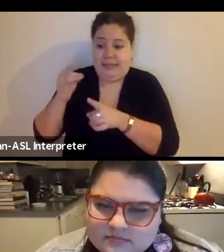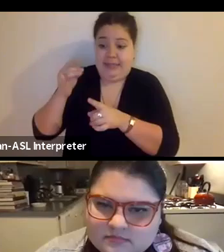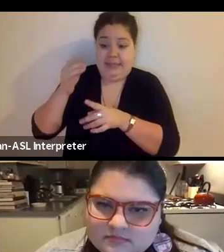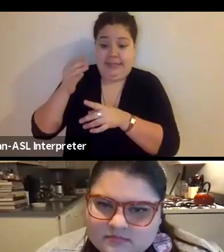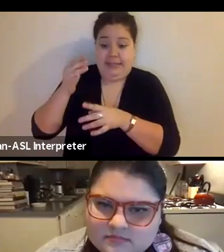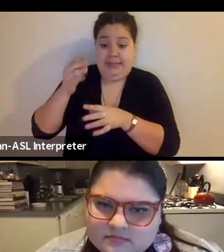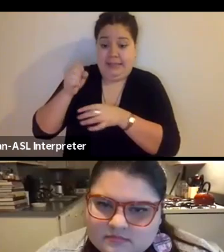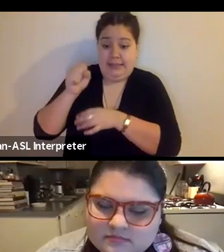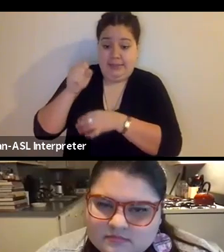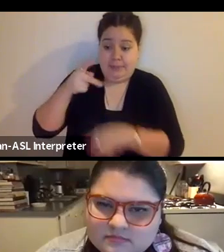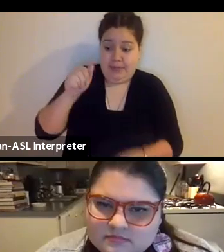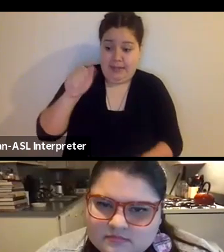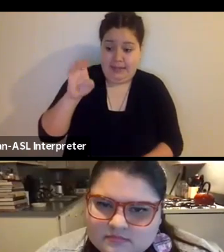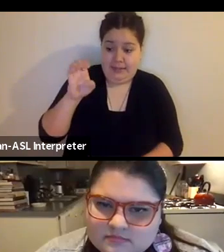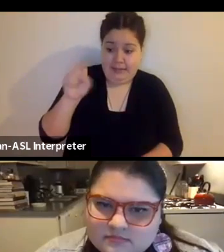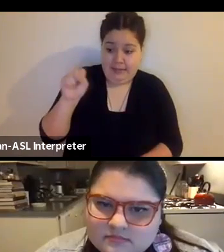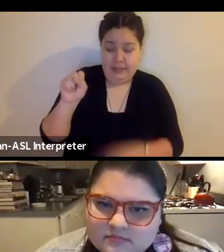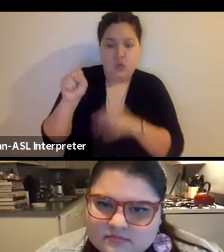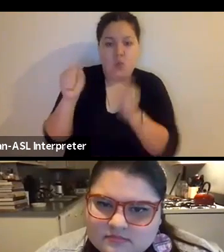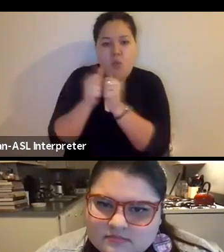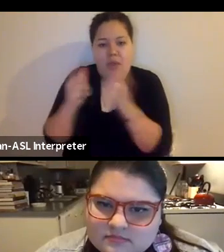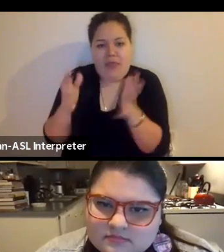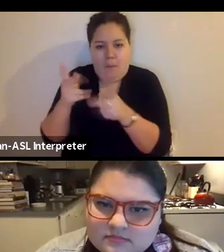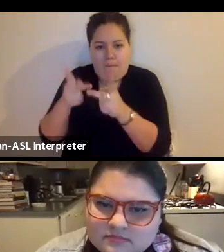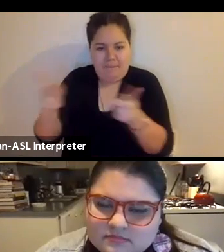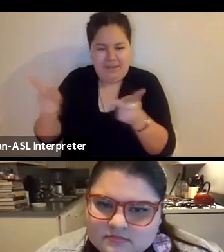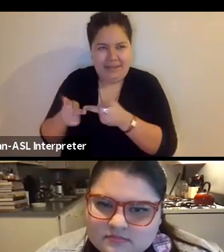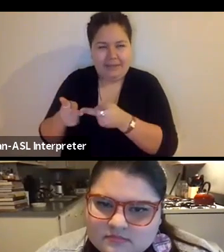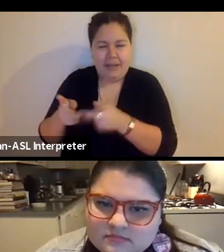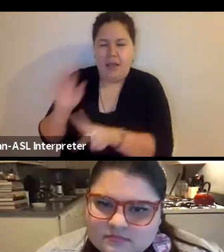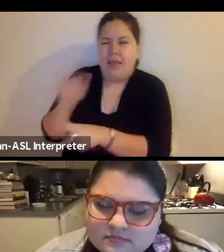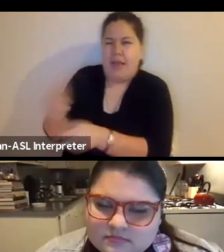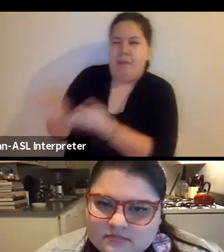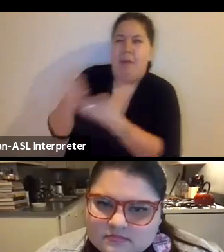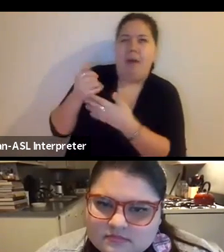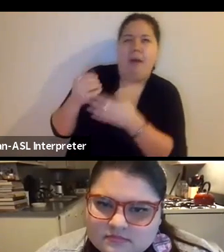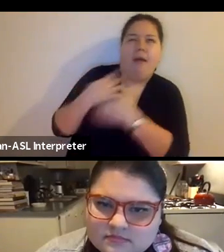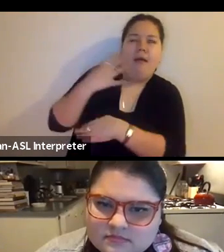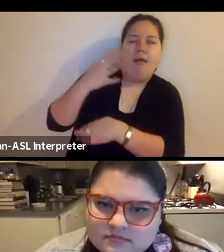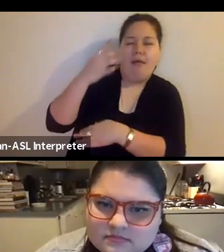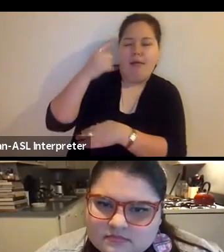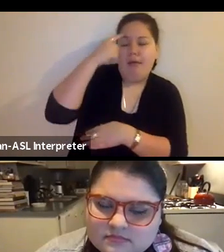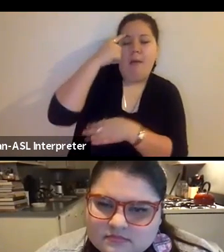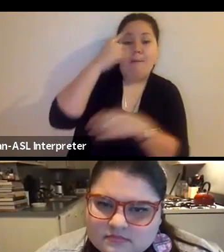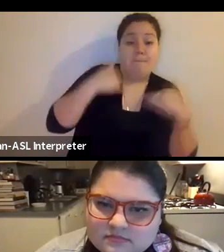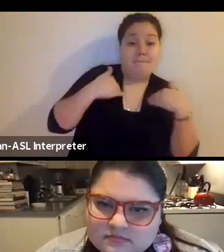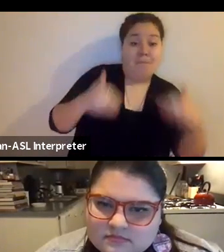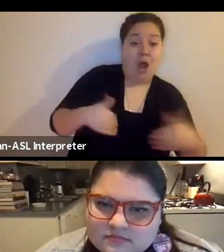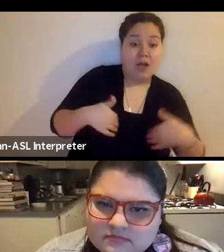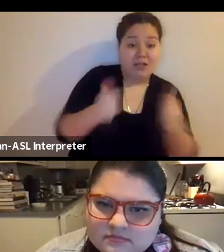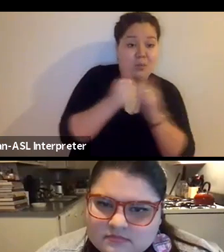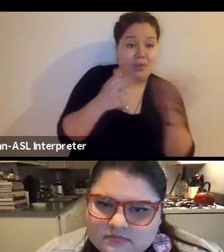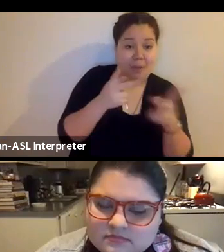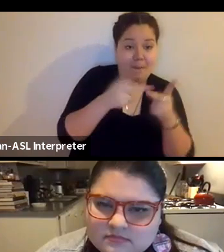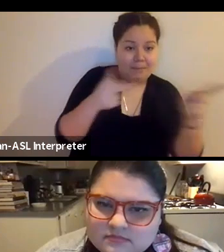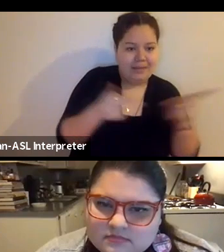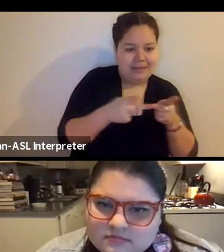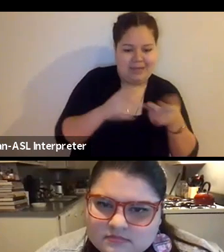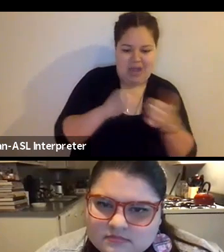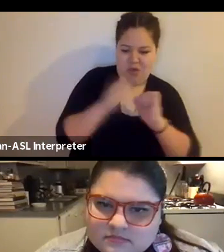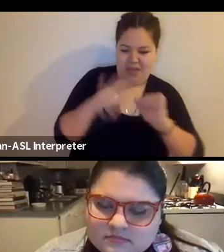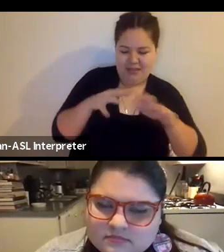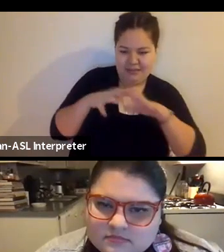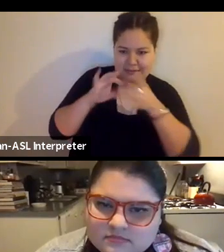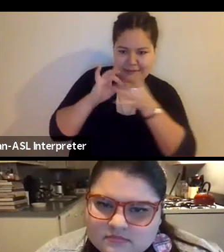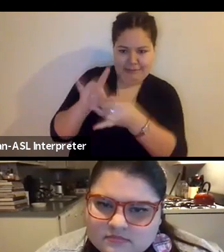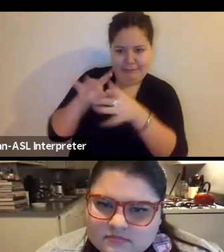reminded of this sense of like bodies without place, and how that's an expectation of the colonialist project, is